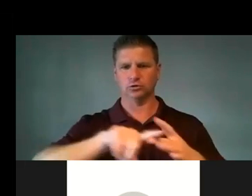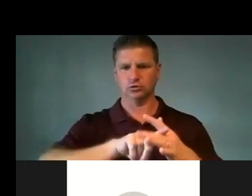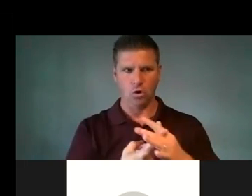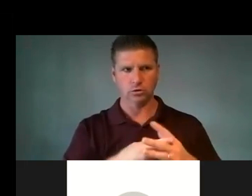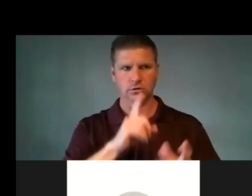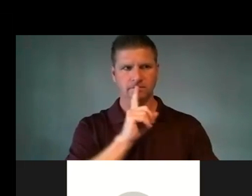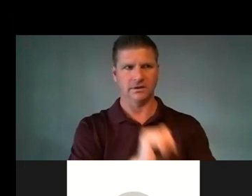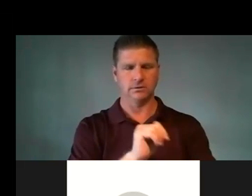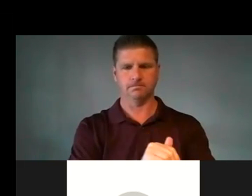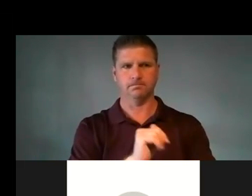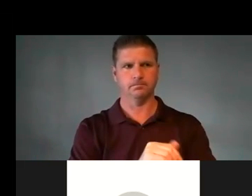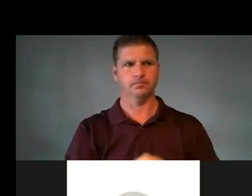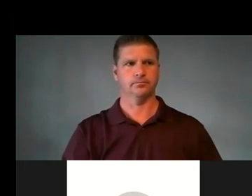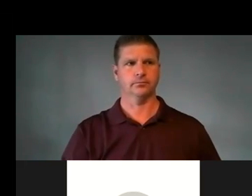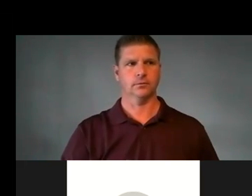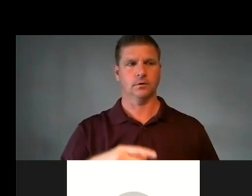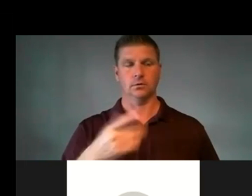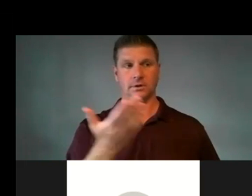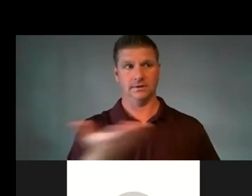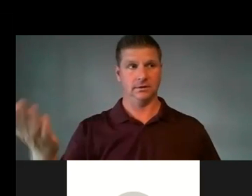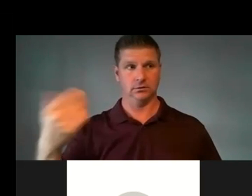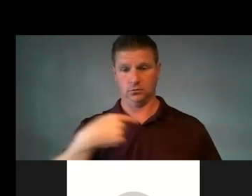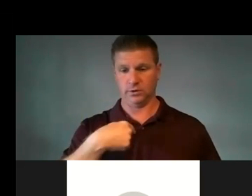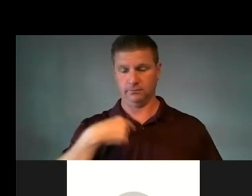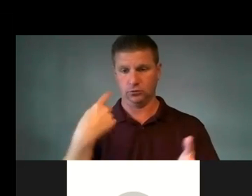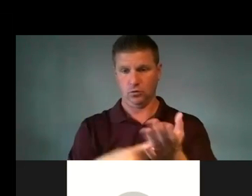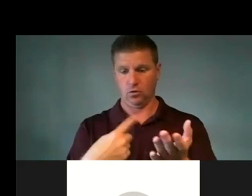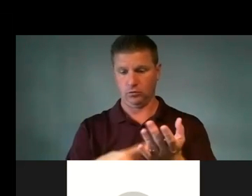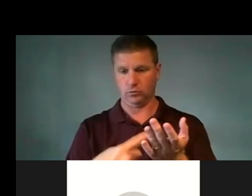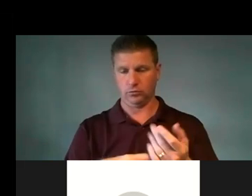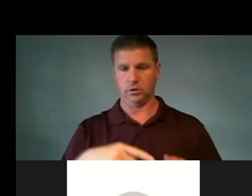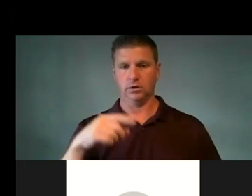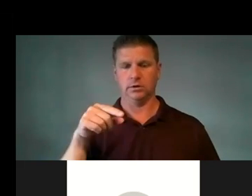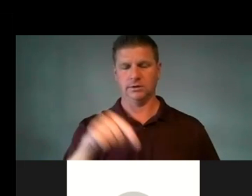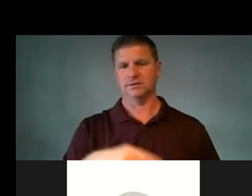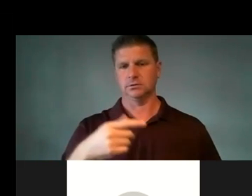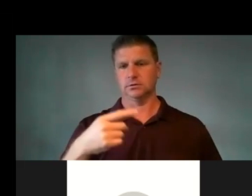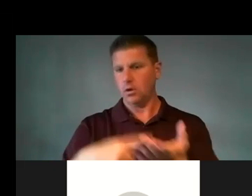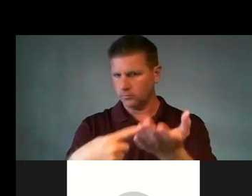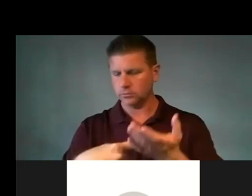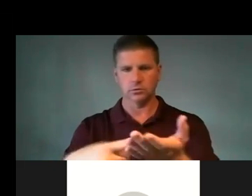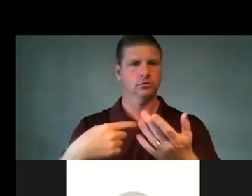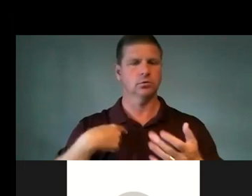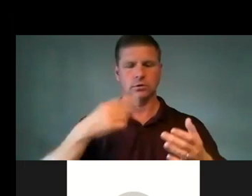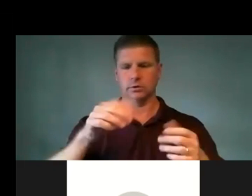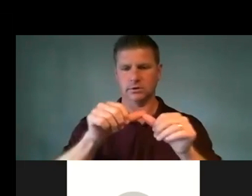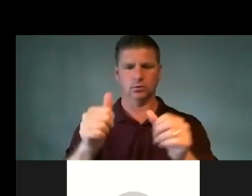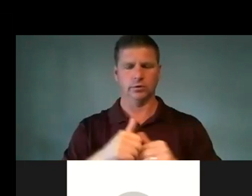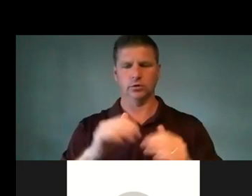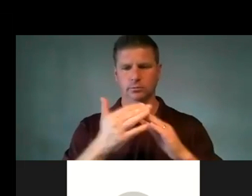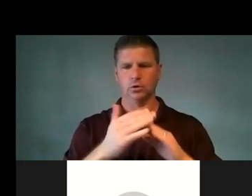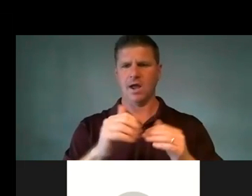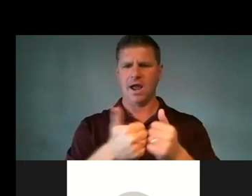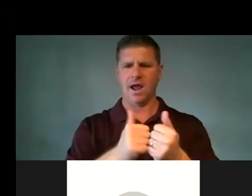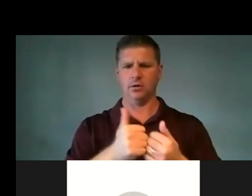officially. So what the things that we have talked about, and this is a conversation that will continue with the community, is how